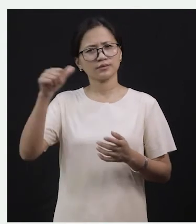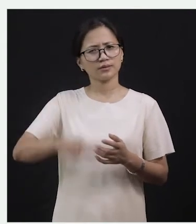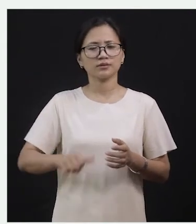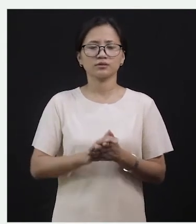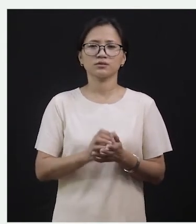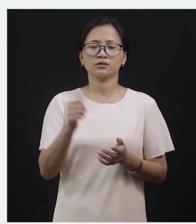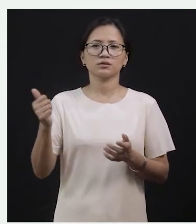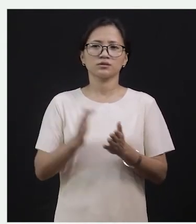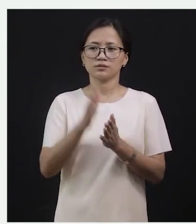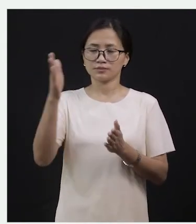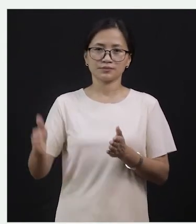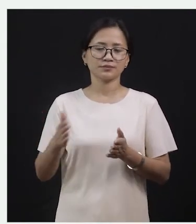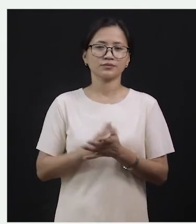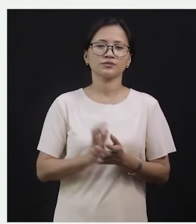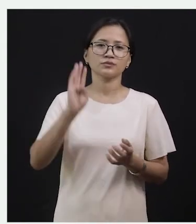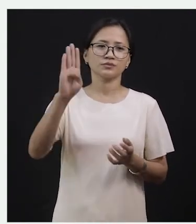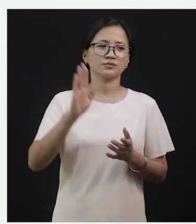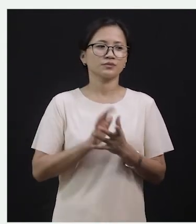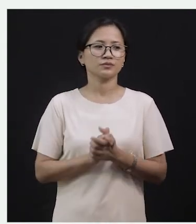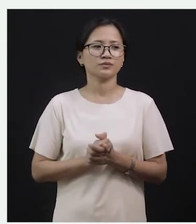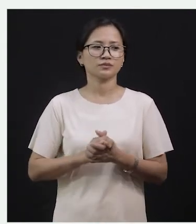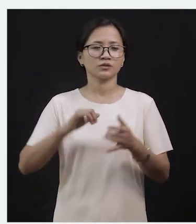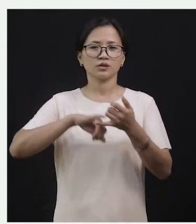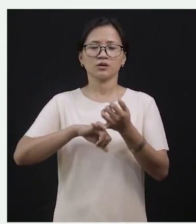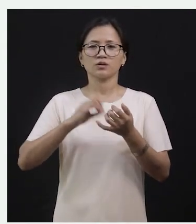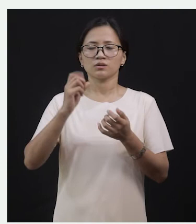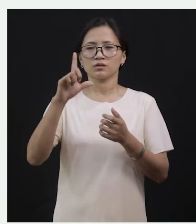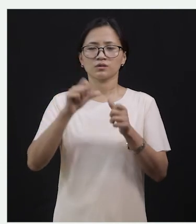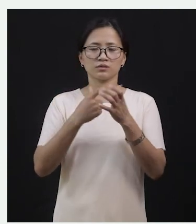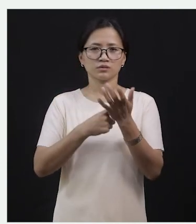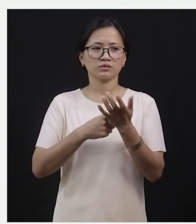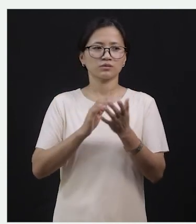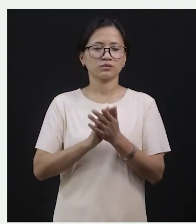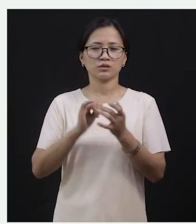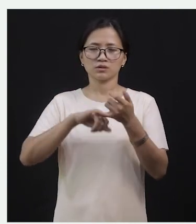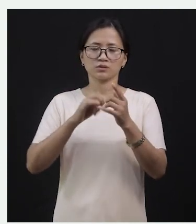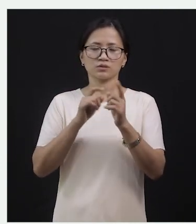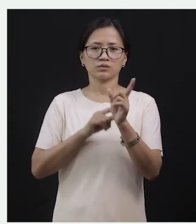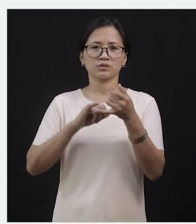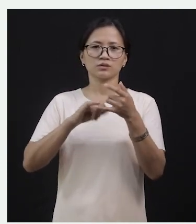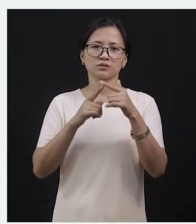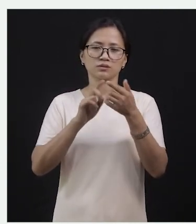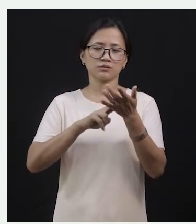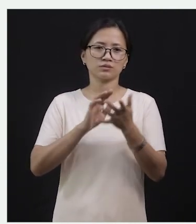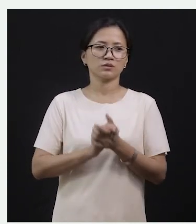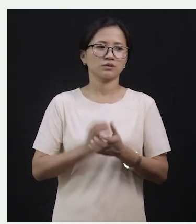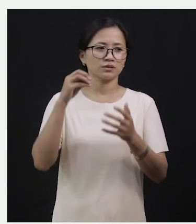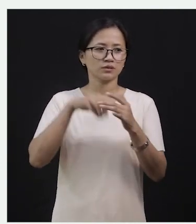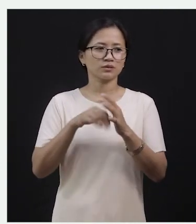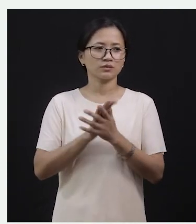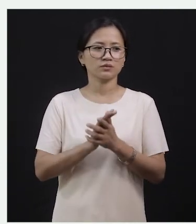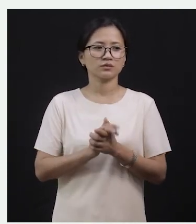Okay, then number four, solar system includes. So in the solar system, we have